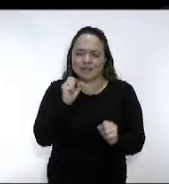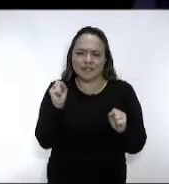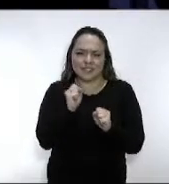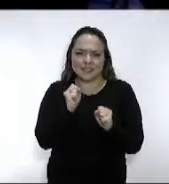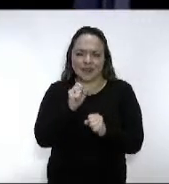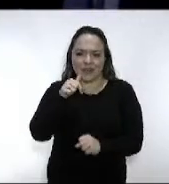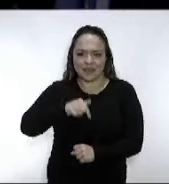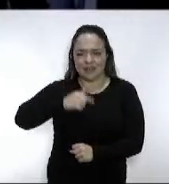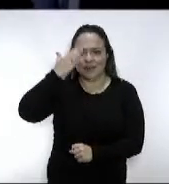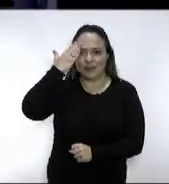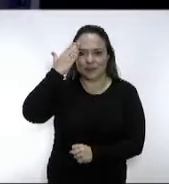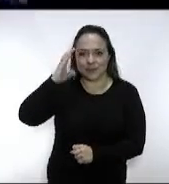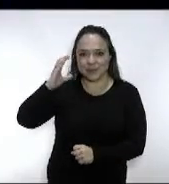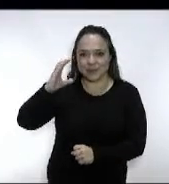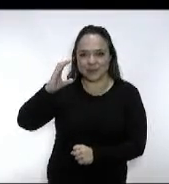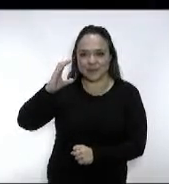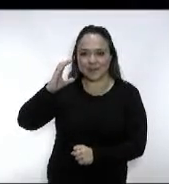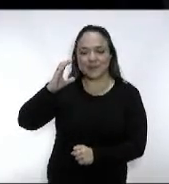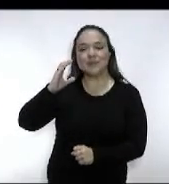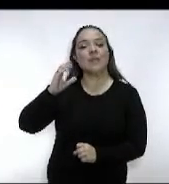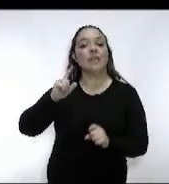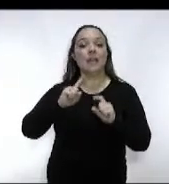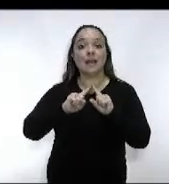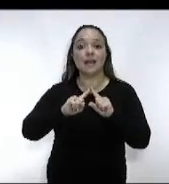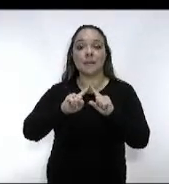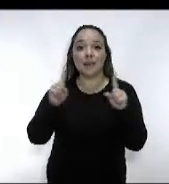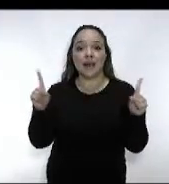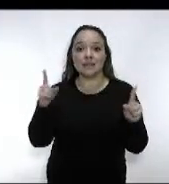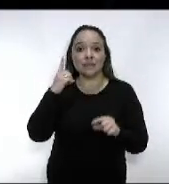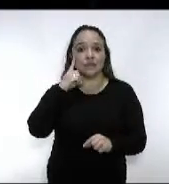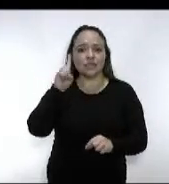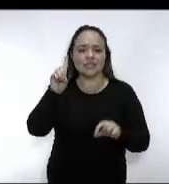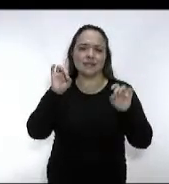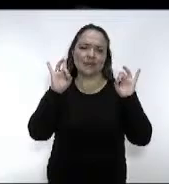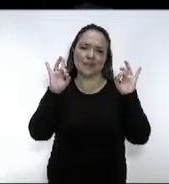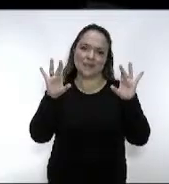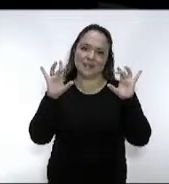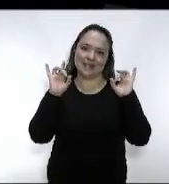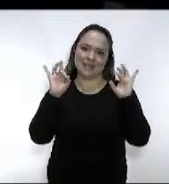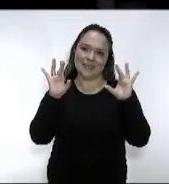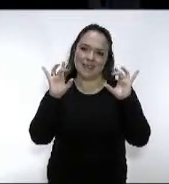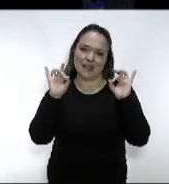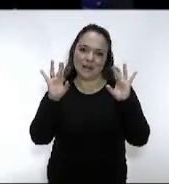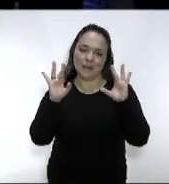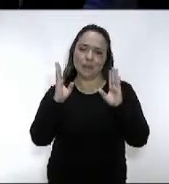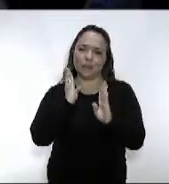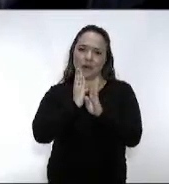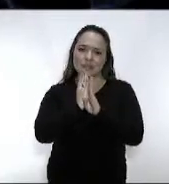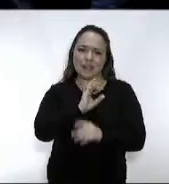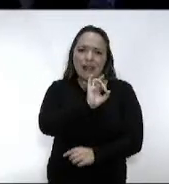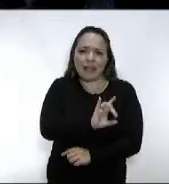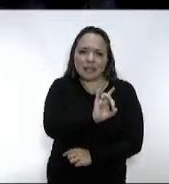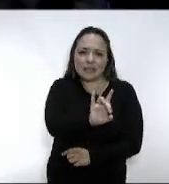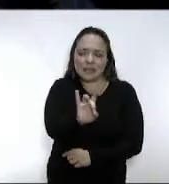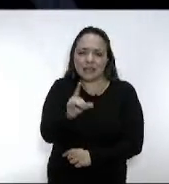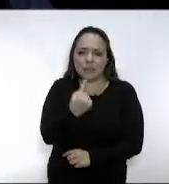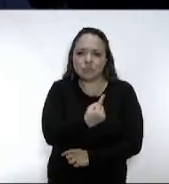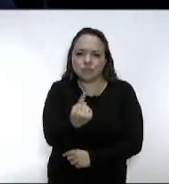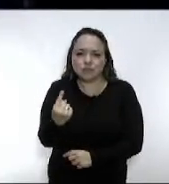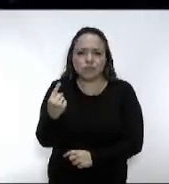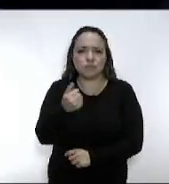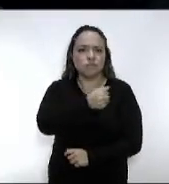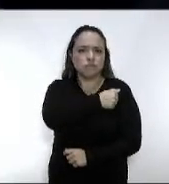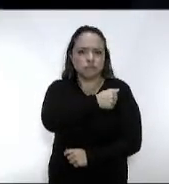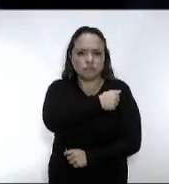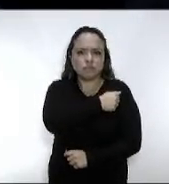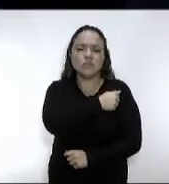cold day here in Curitiba, really cold, but it's a day that is very special to each one of the students, their family